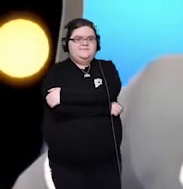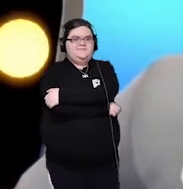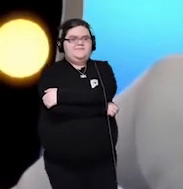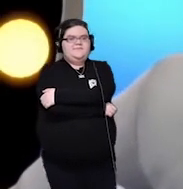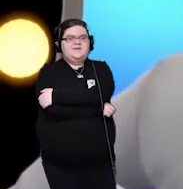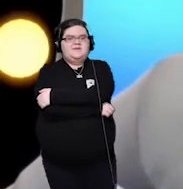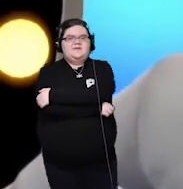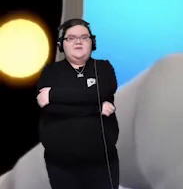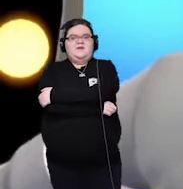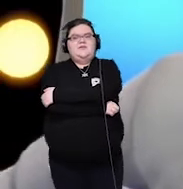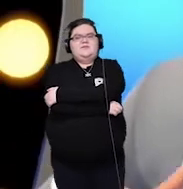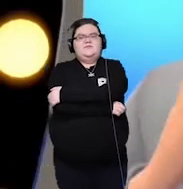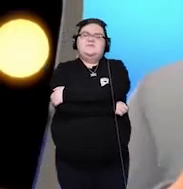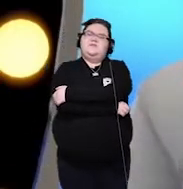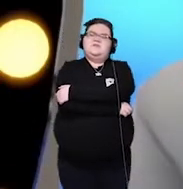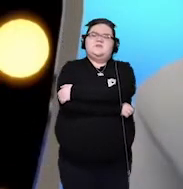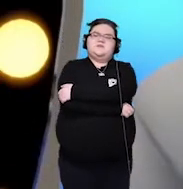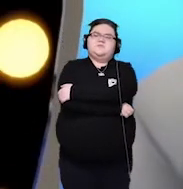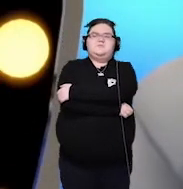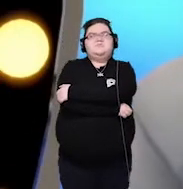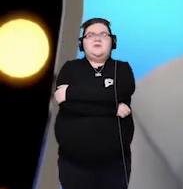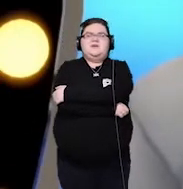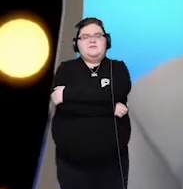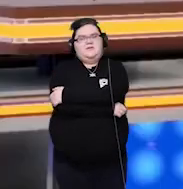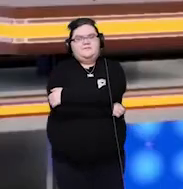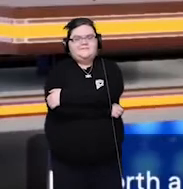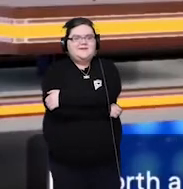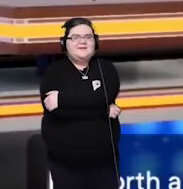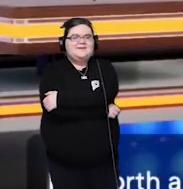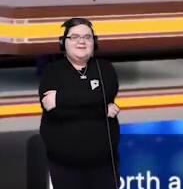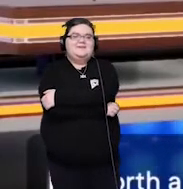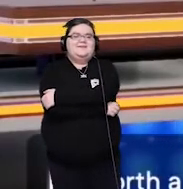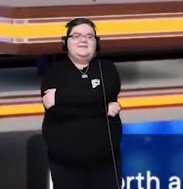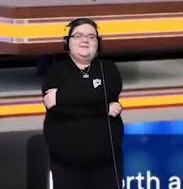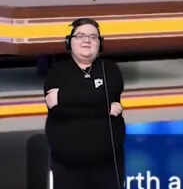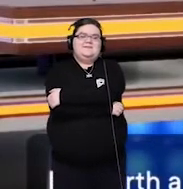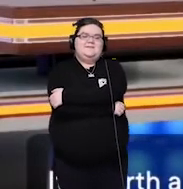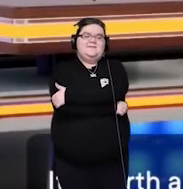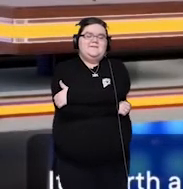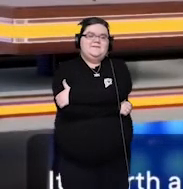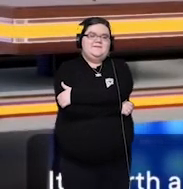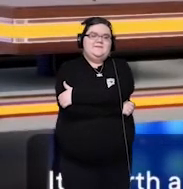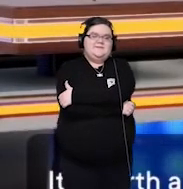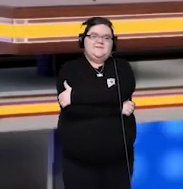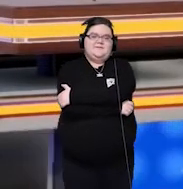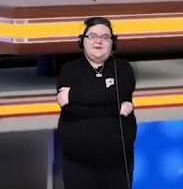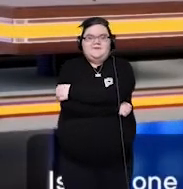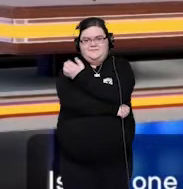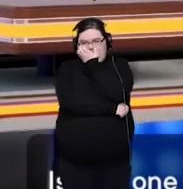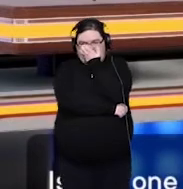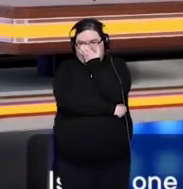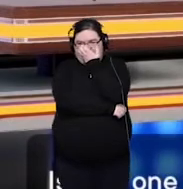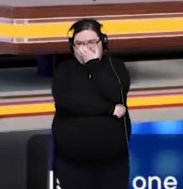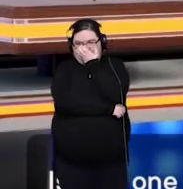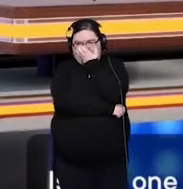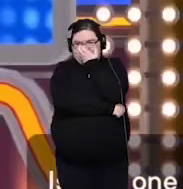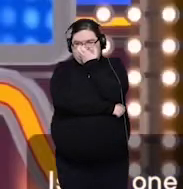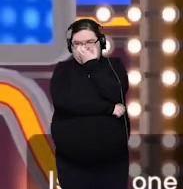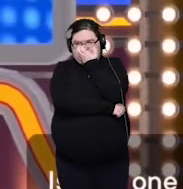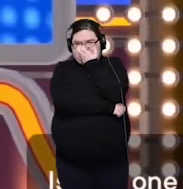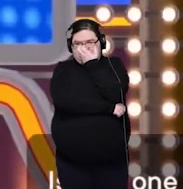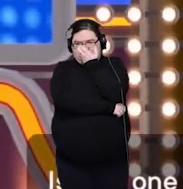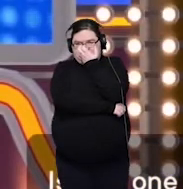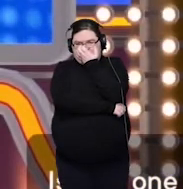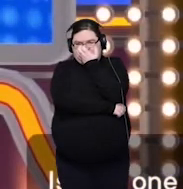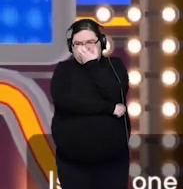bathroom. Okay. Although, is it. No, I don't know. It's worth a shot. It is worth a shot. Yeah. Yeah, you know what, you're right, mate. The ones we're